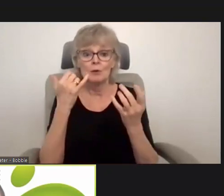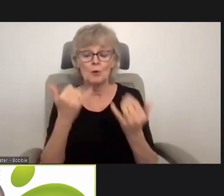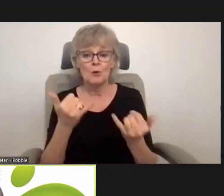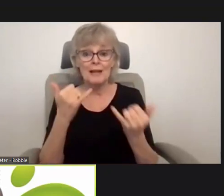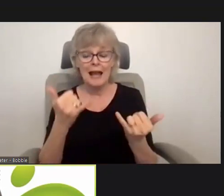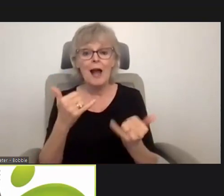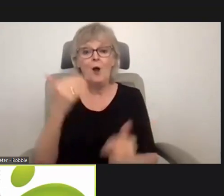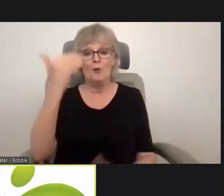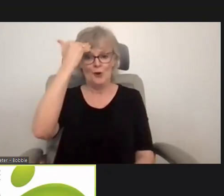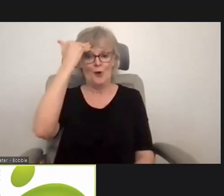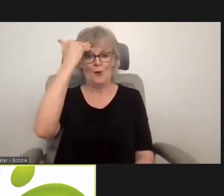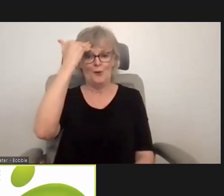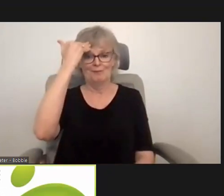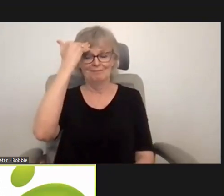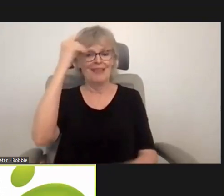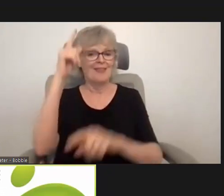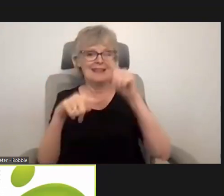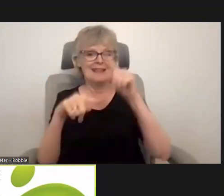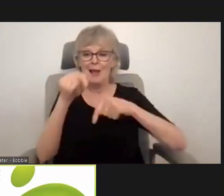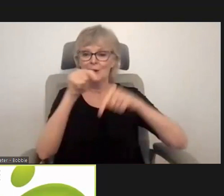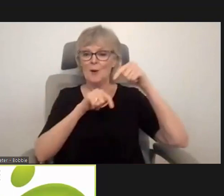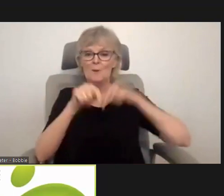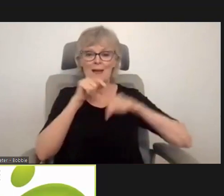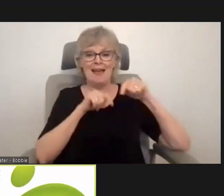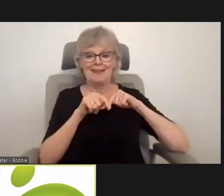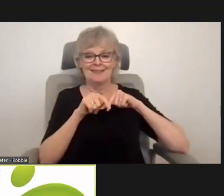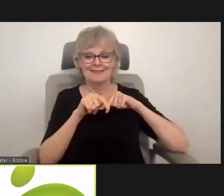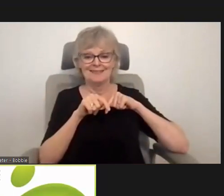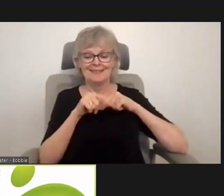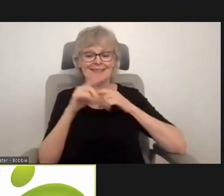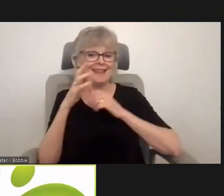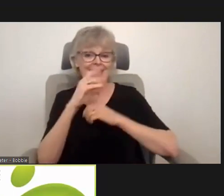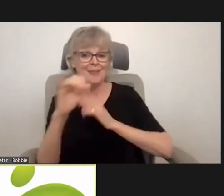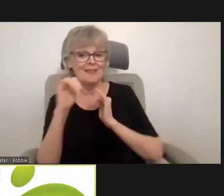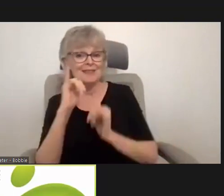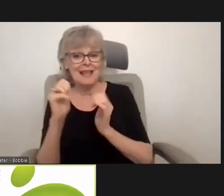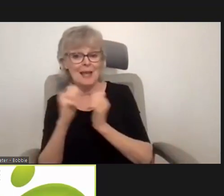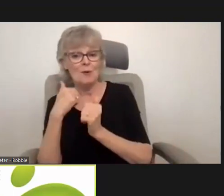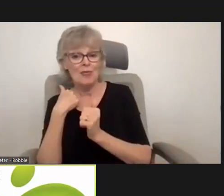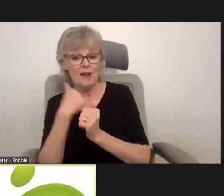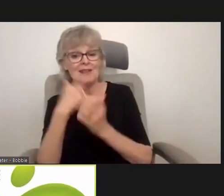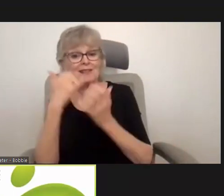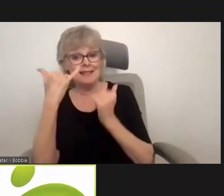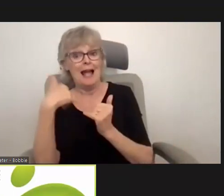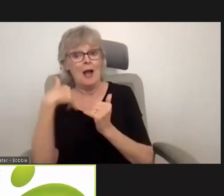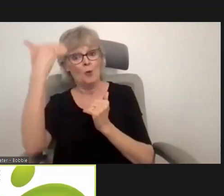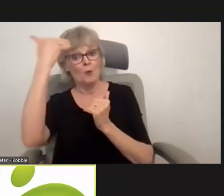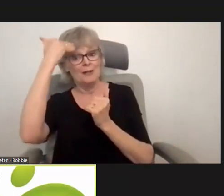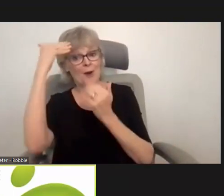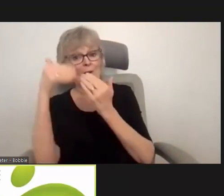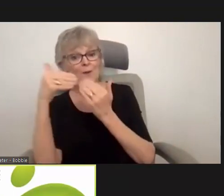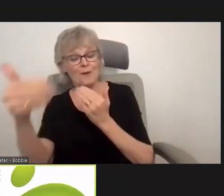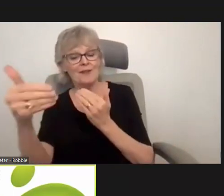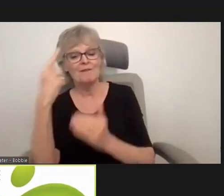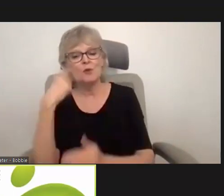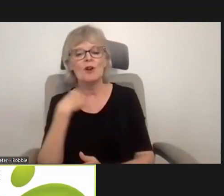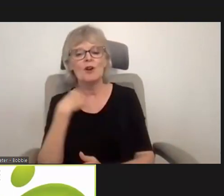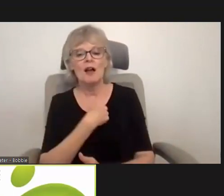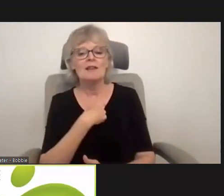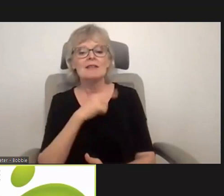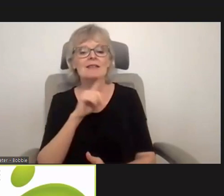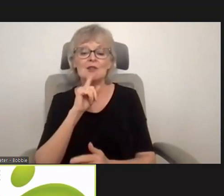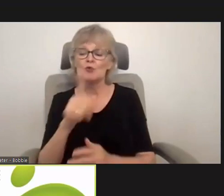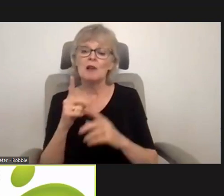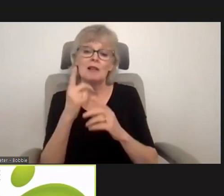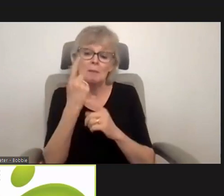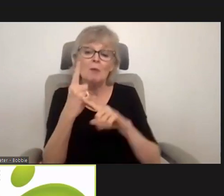know. And we can't unknow the things that we know, that they taught us. So for us, it has been a big silver lining,